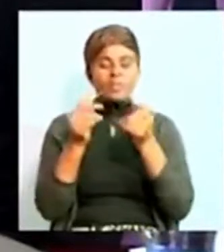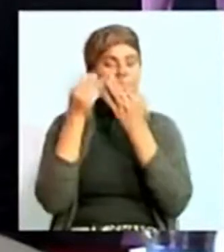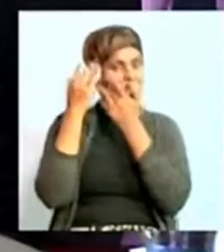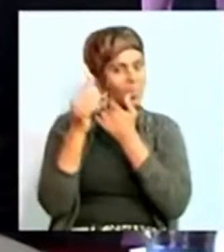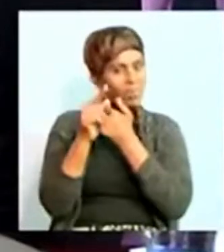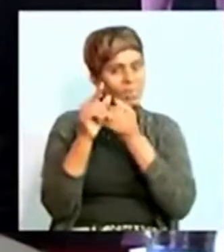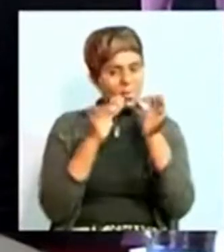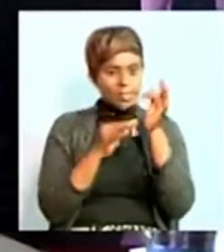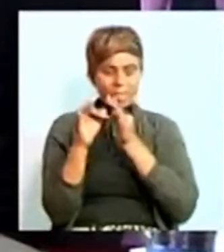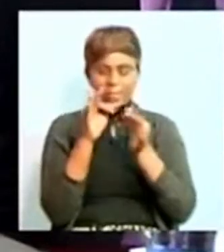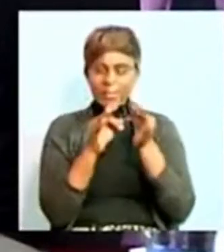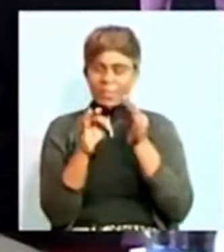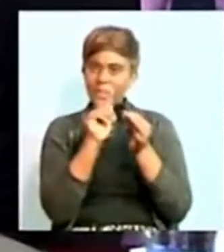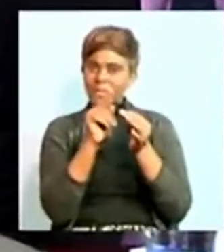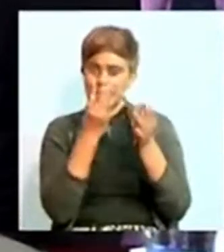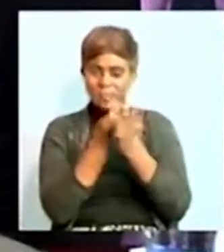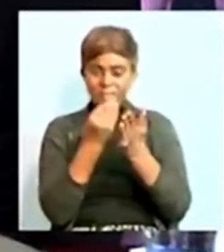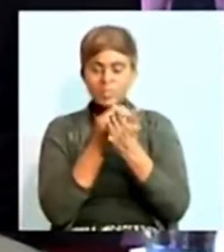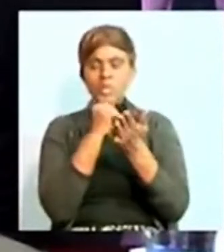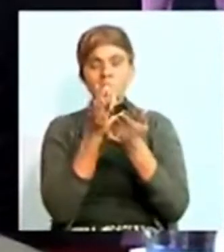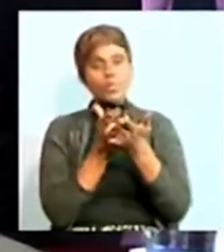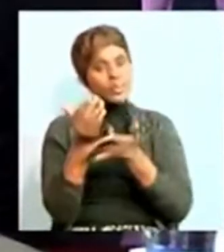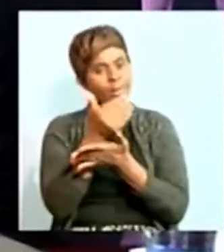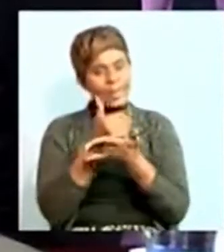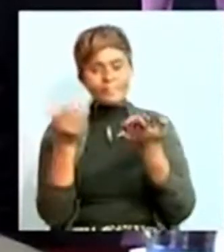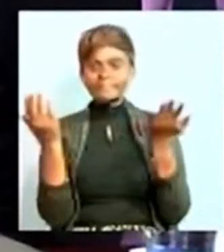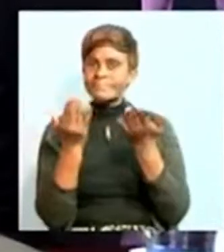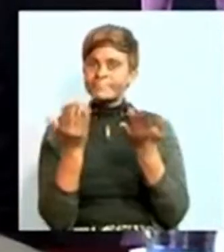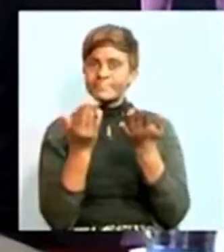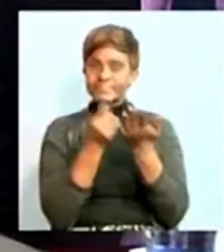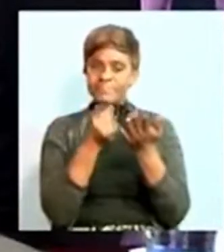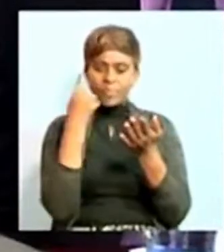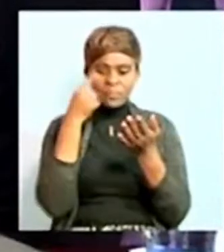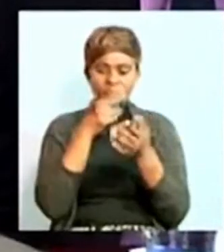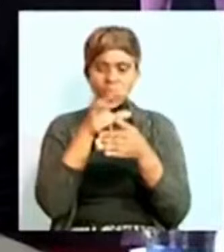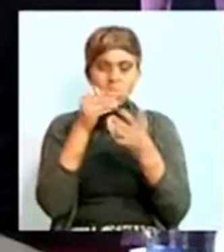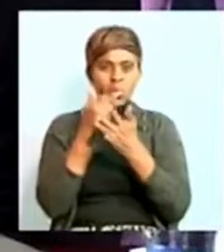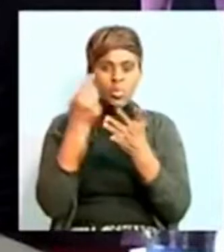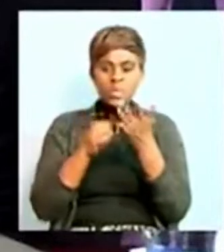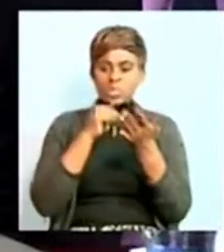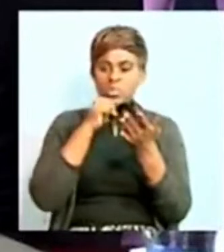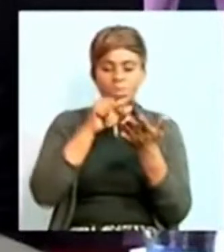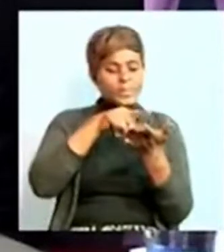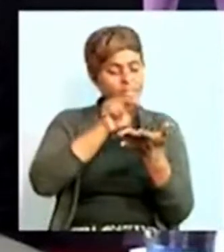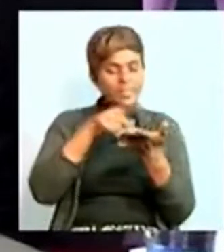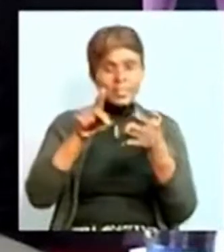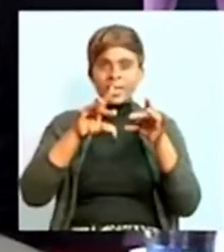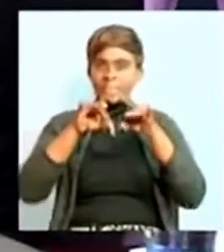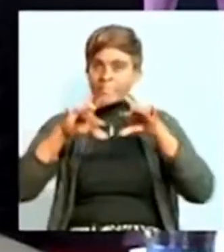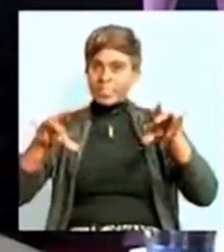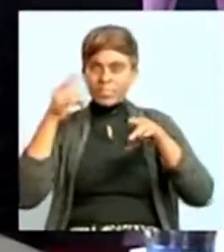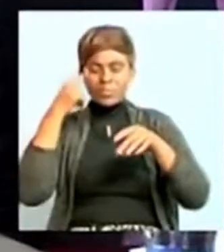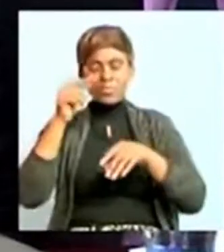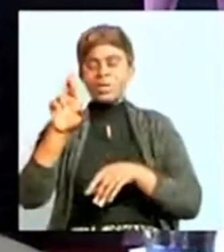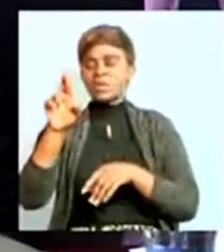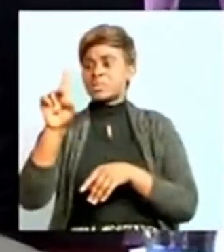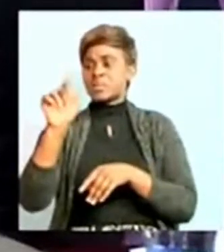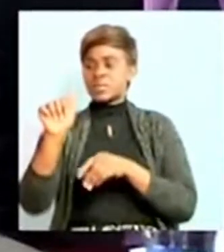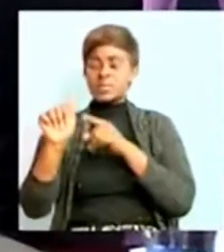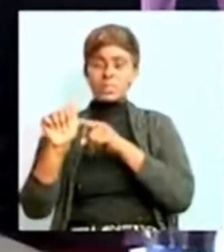that the uncollected funds were for the unpaid plot for RDA amounting